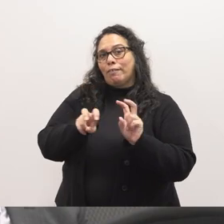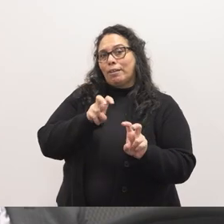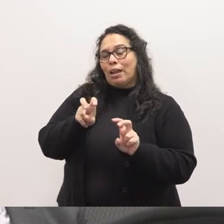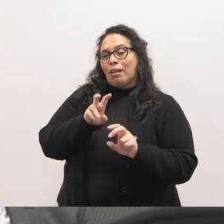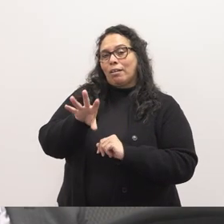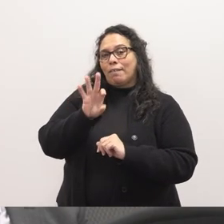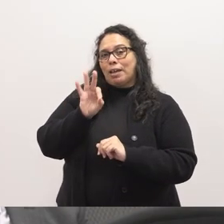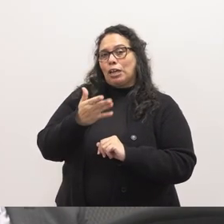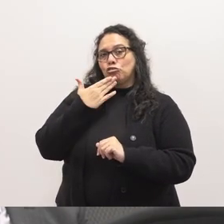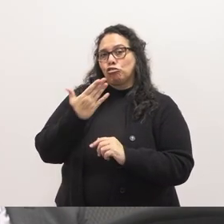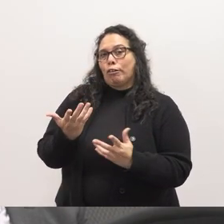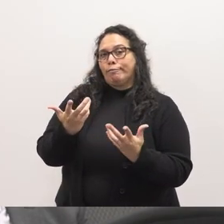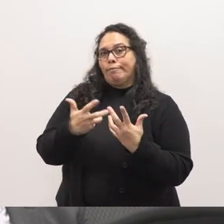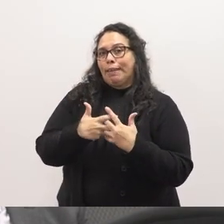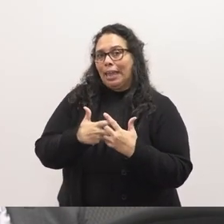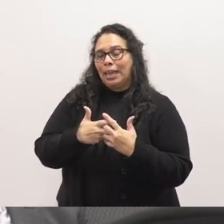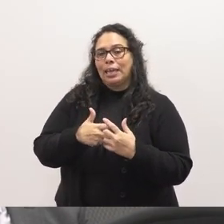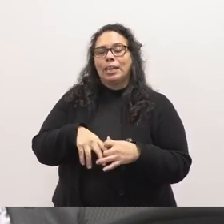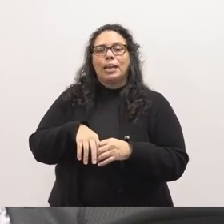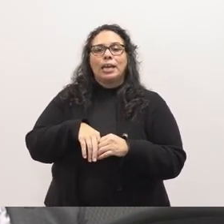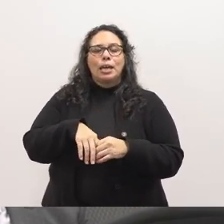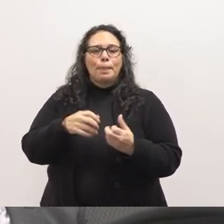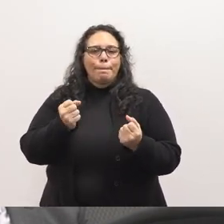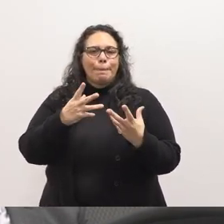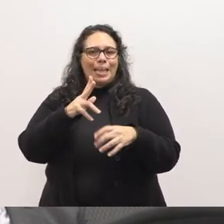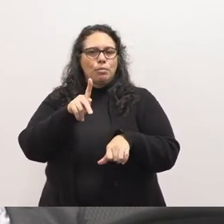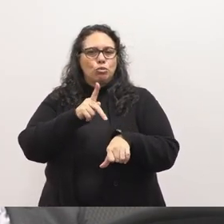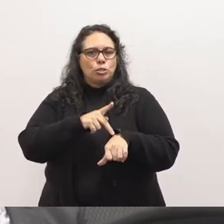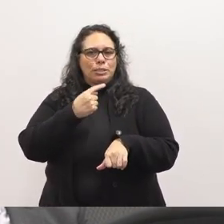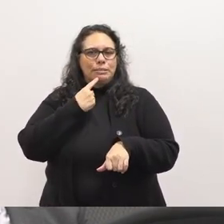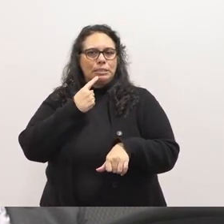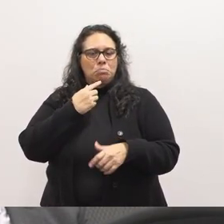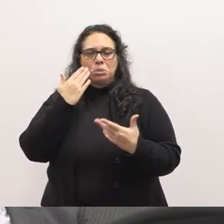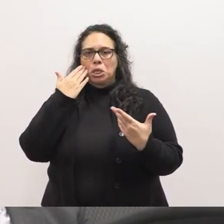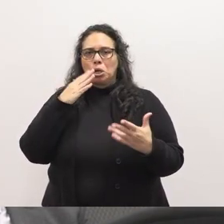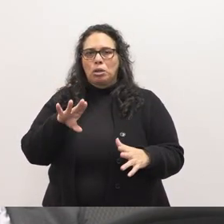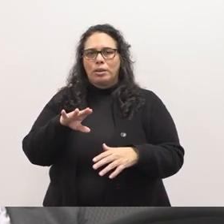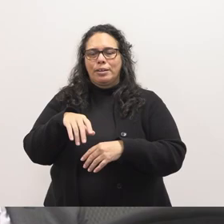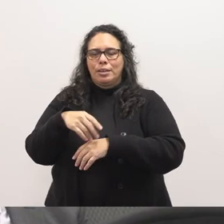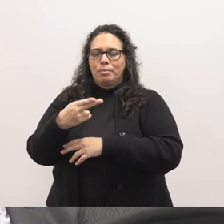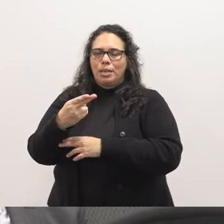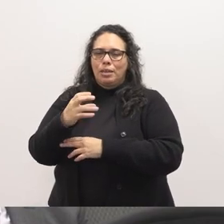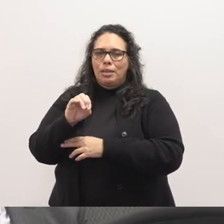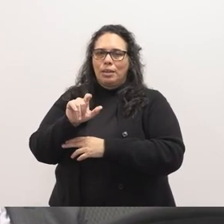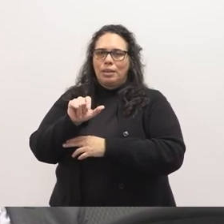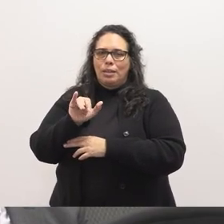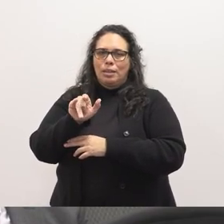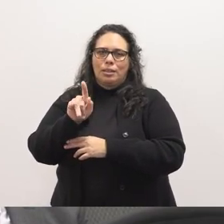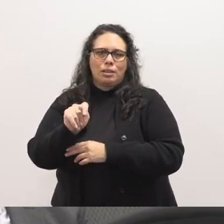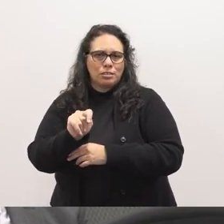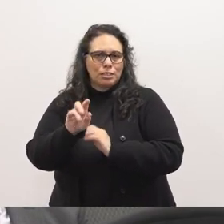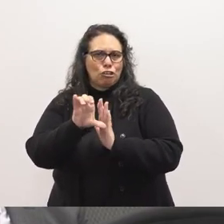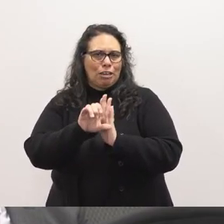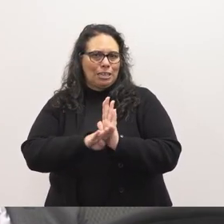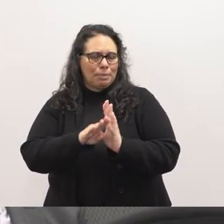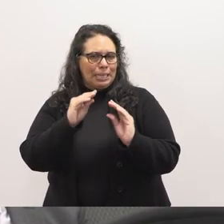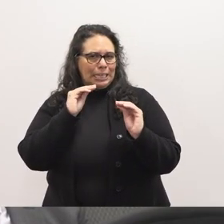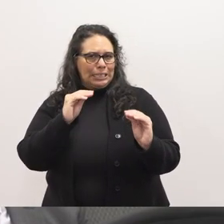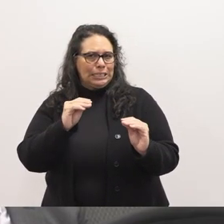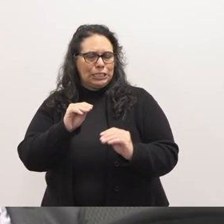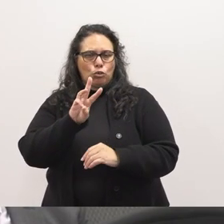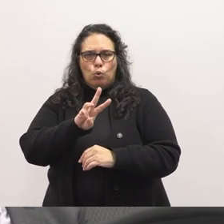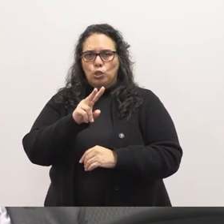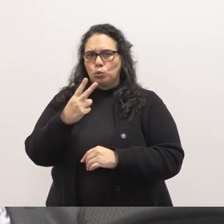him. Multiple principals said that they were not aware of any Holocaust curriculum, and one principal said that they did teach World War